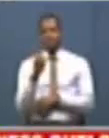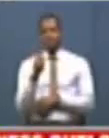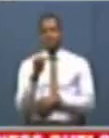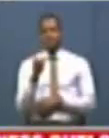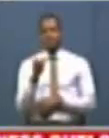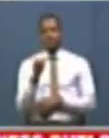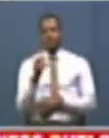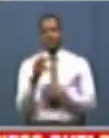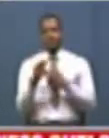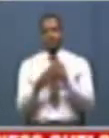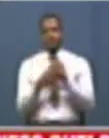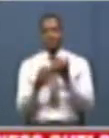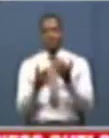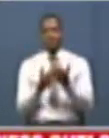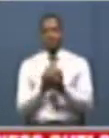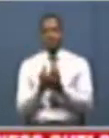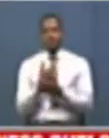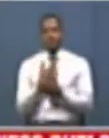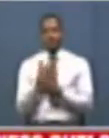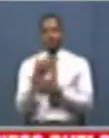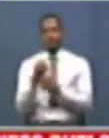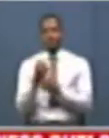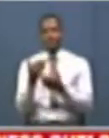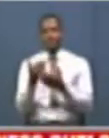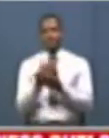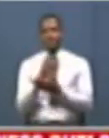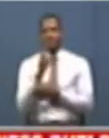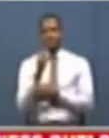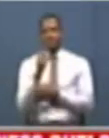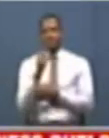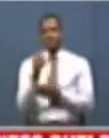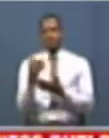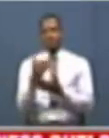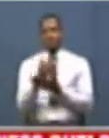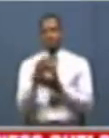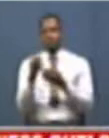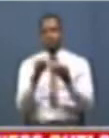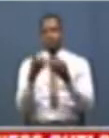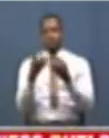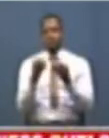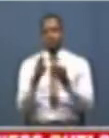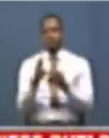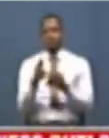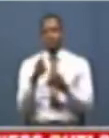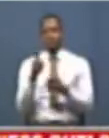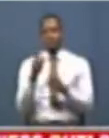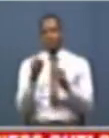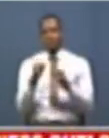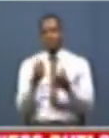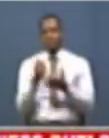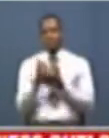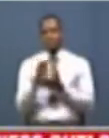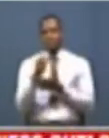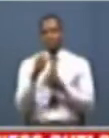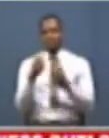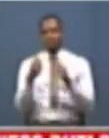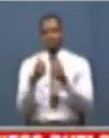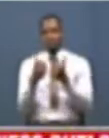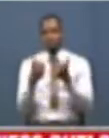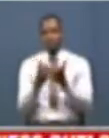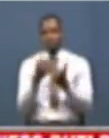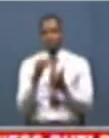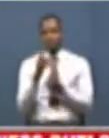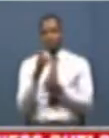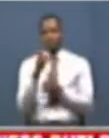mine. The Bank of Ghana has acquired a new data collection and management software Visor to enable it to meet the challenges of